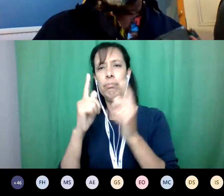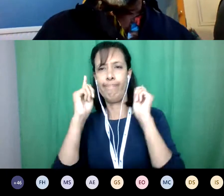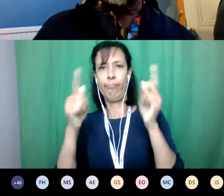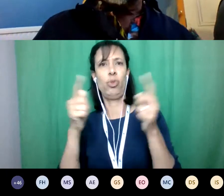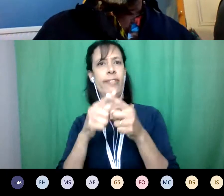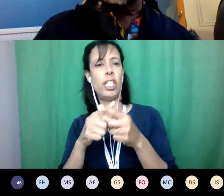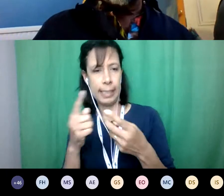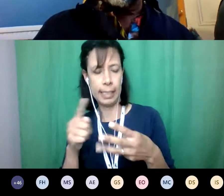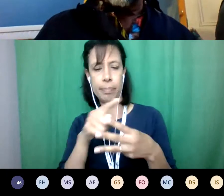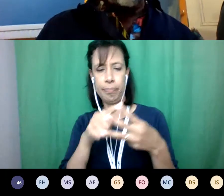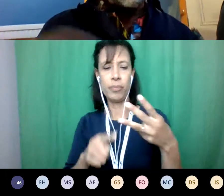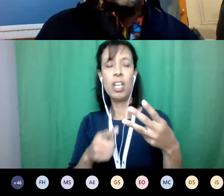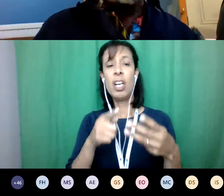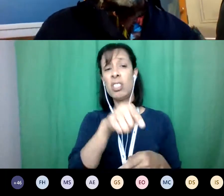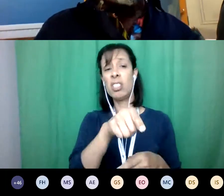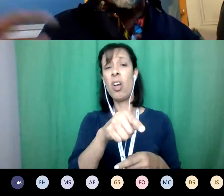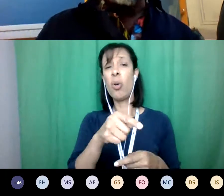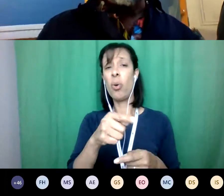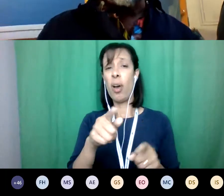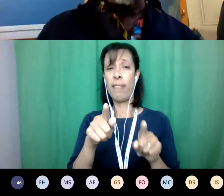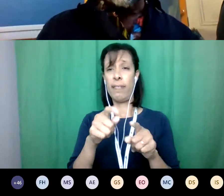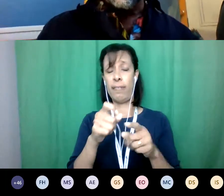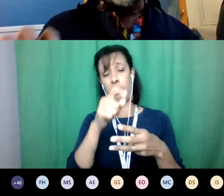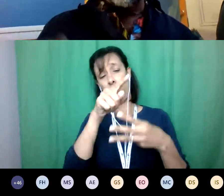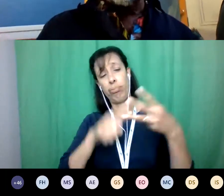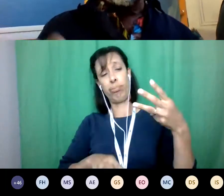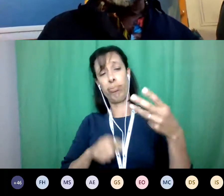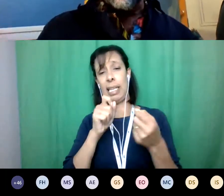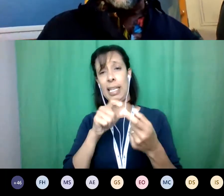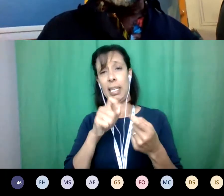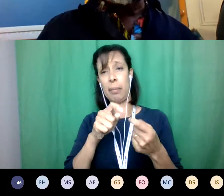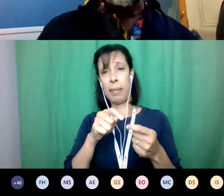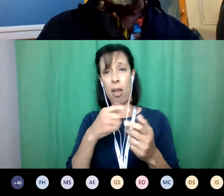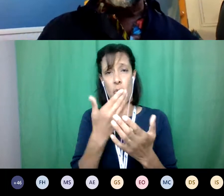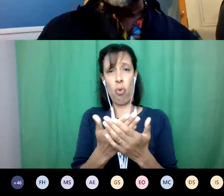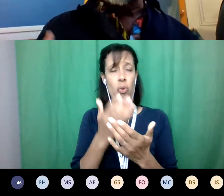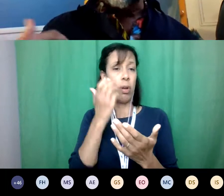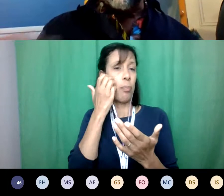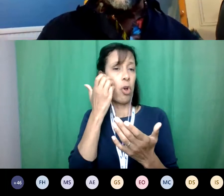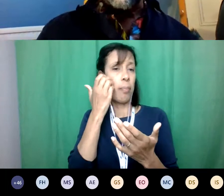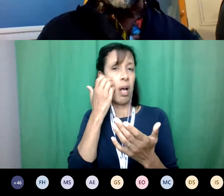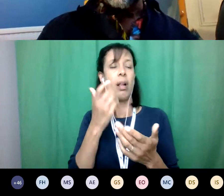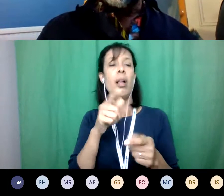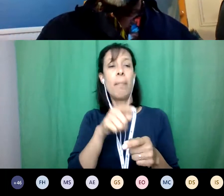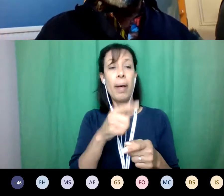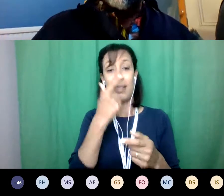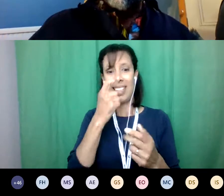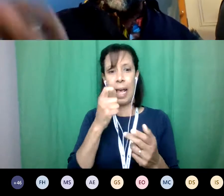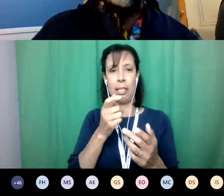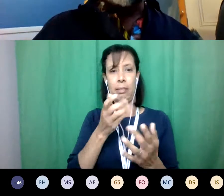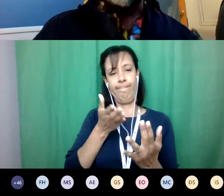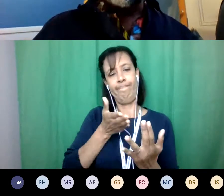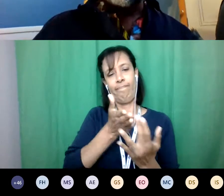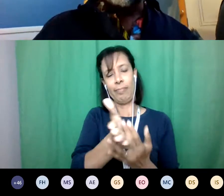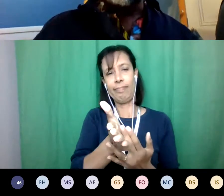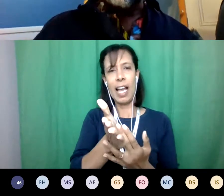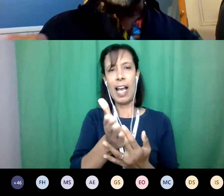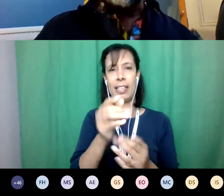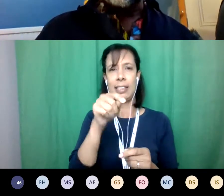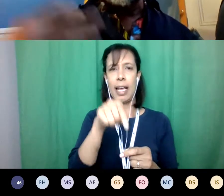between different accounts really easily and find my LSBU emails really easily. They drop into